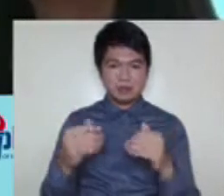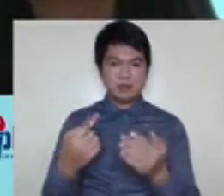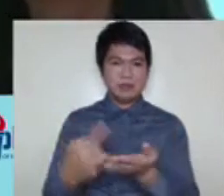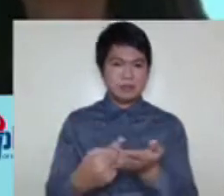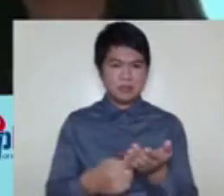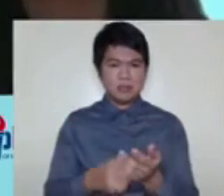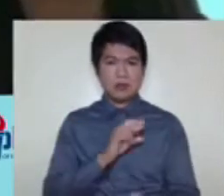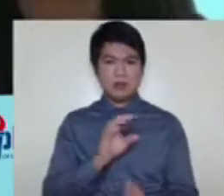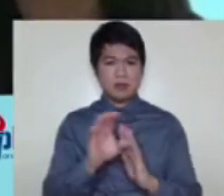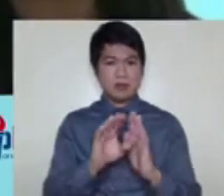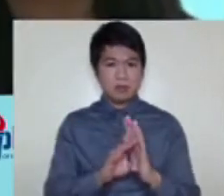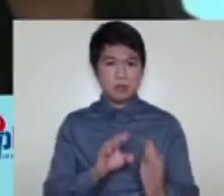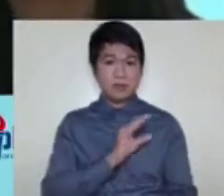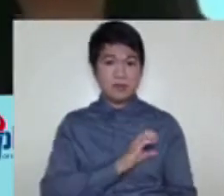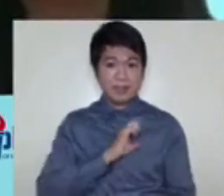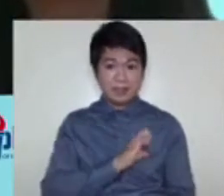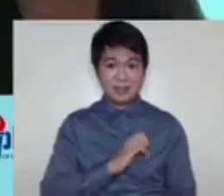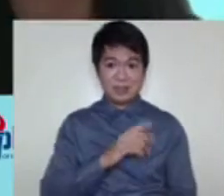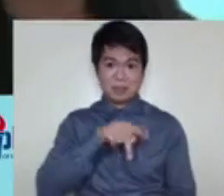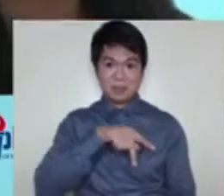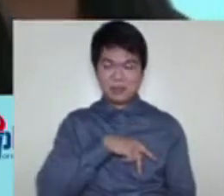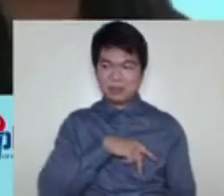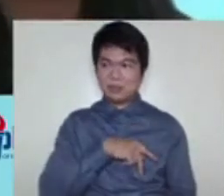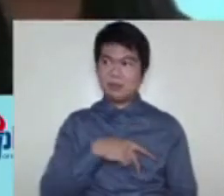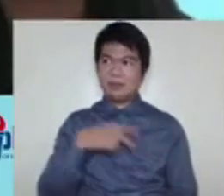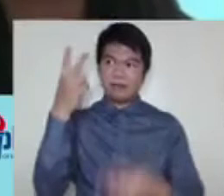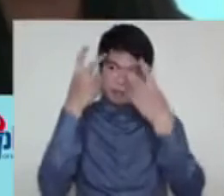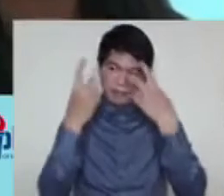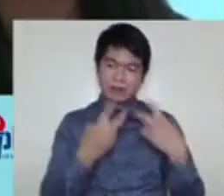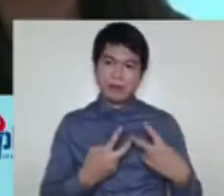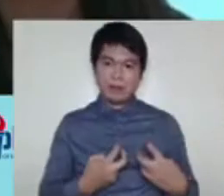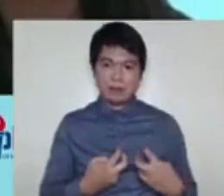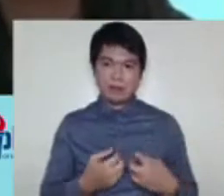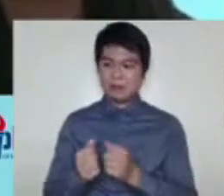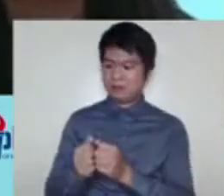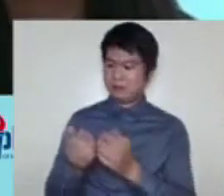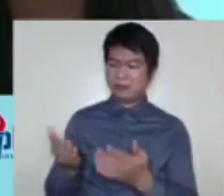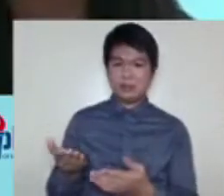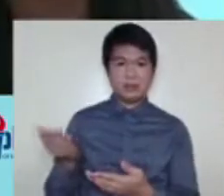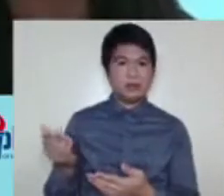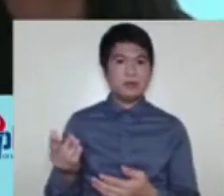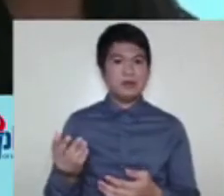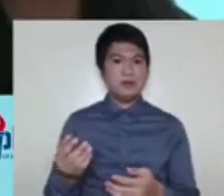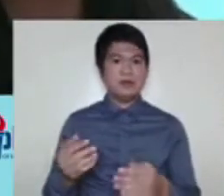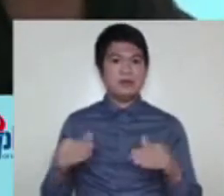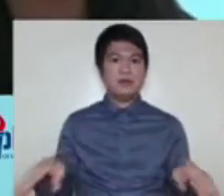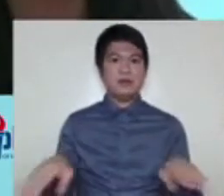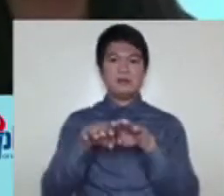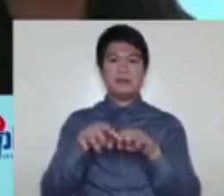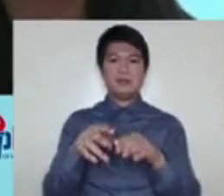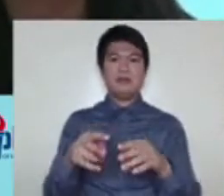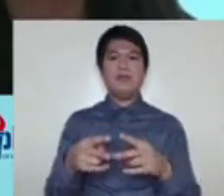reflection notes of your colleagues, then this is equivalent to a very satisfactory rating. If you're only able